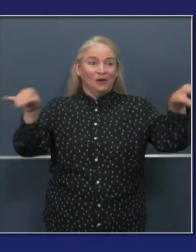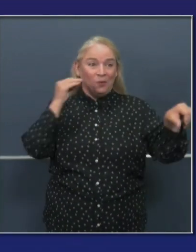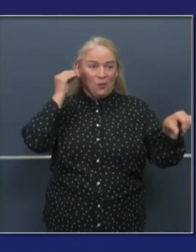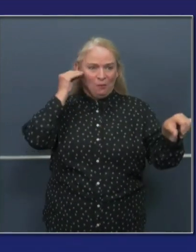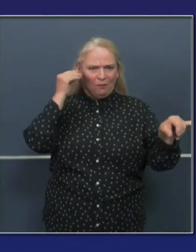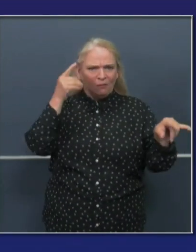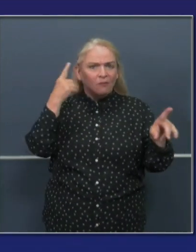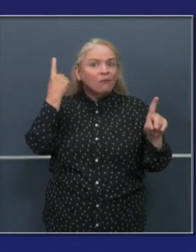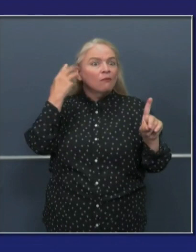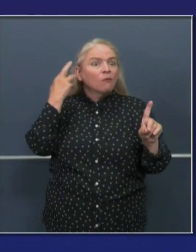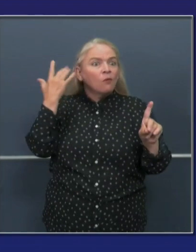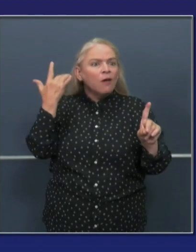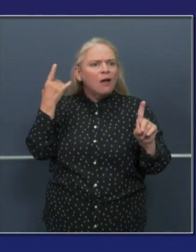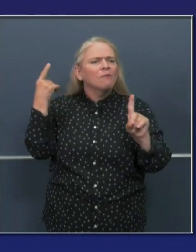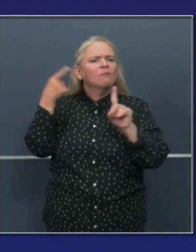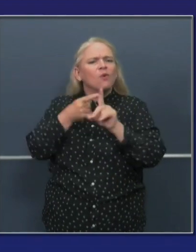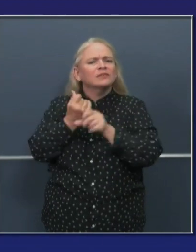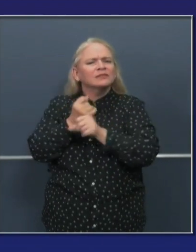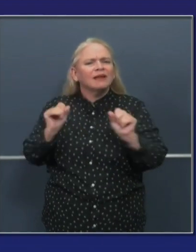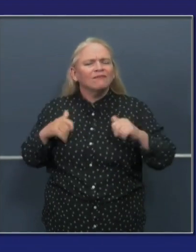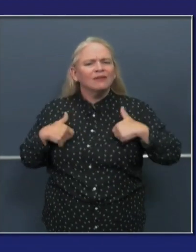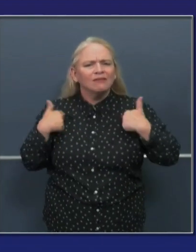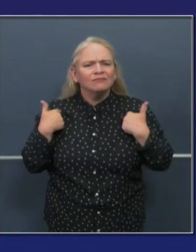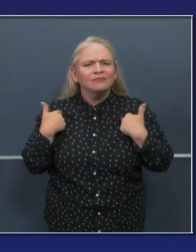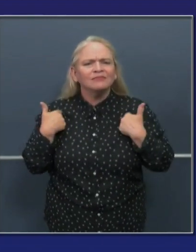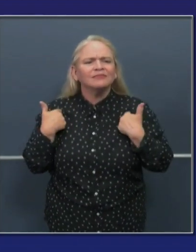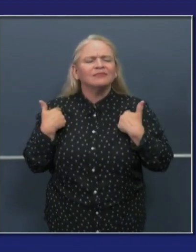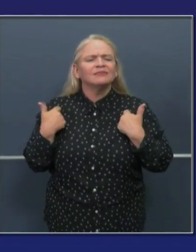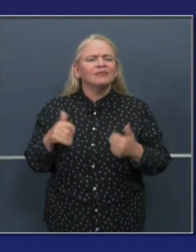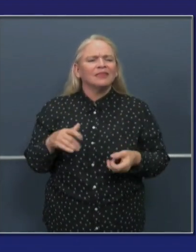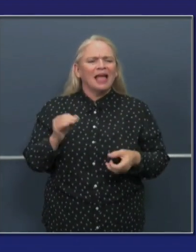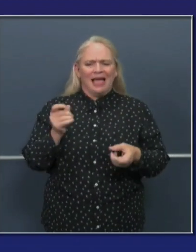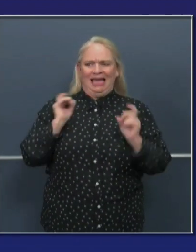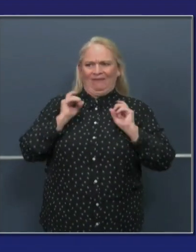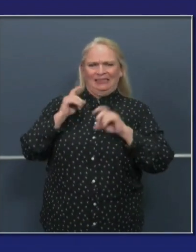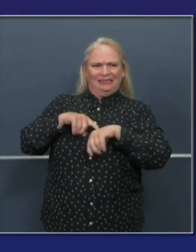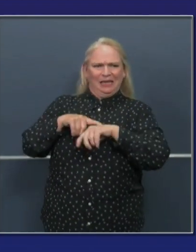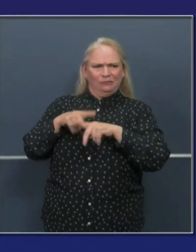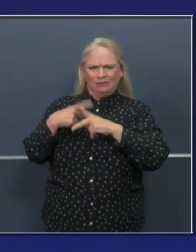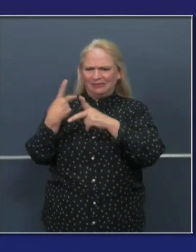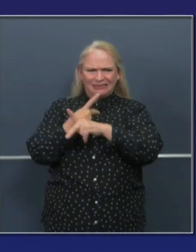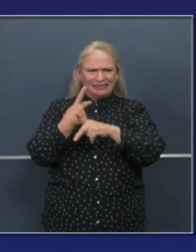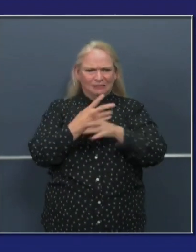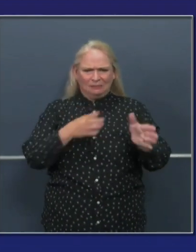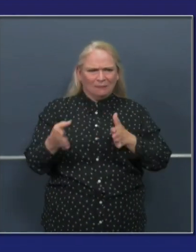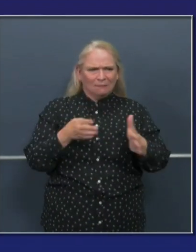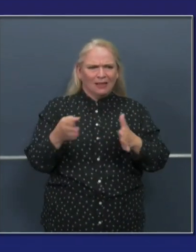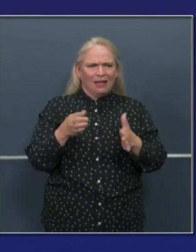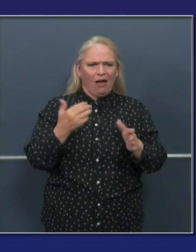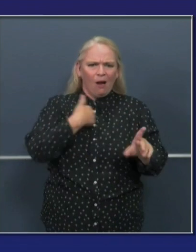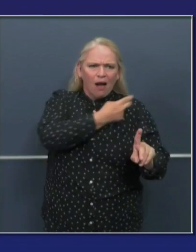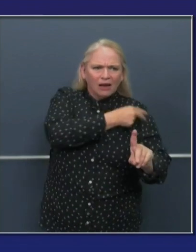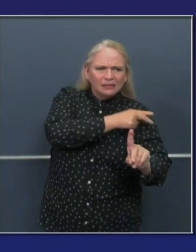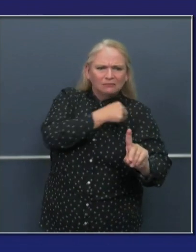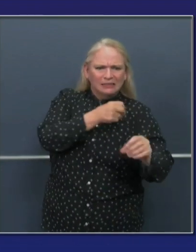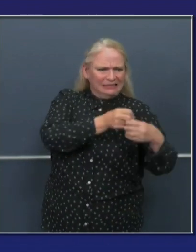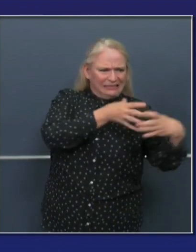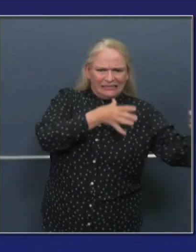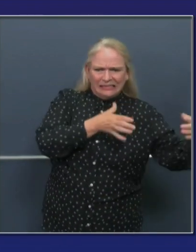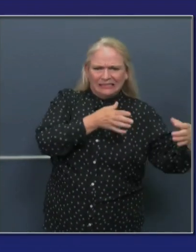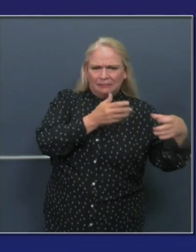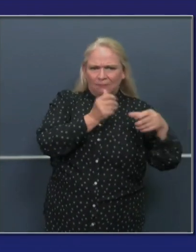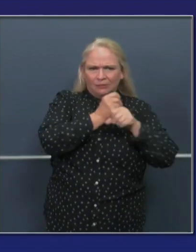save lives and to better prepare our healthcare delivery system for an inevitable increase